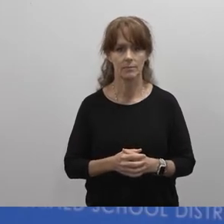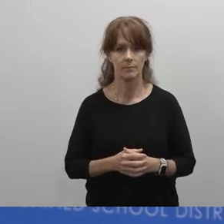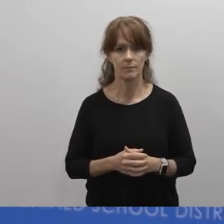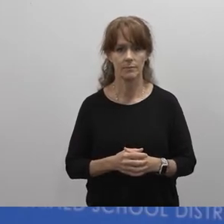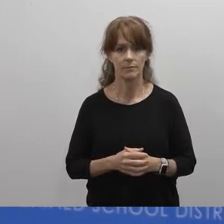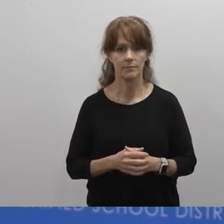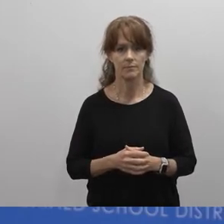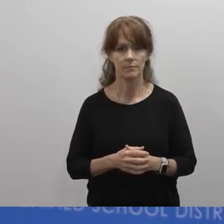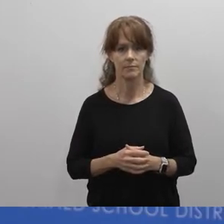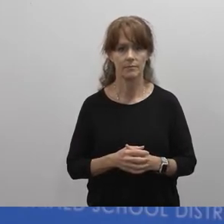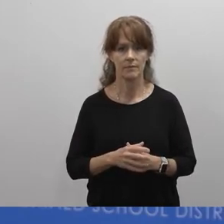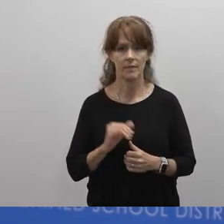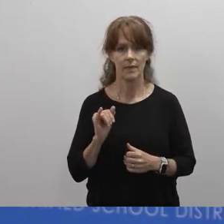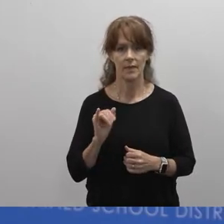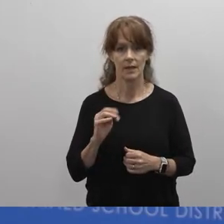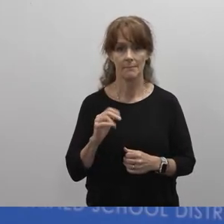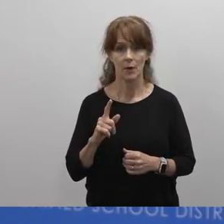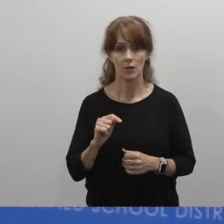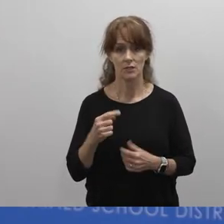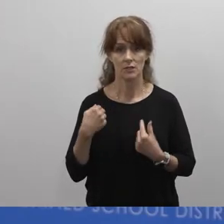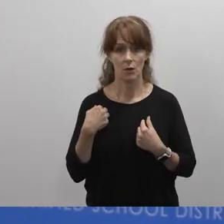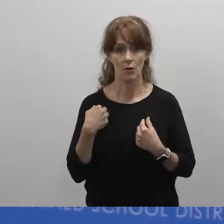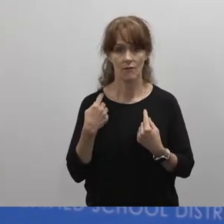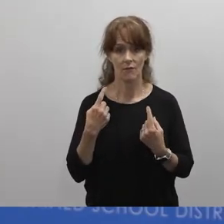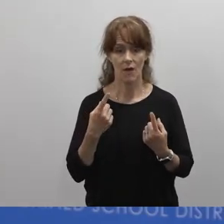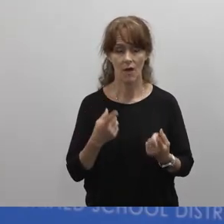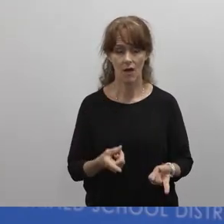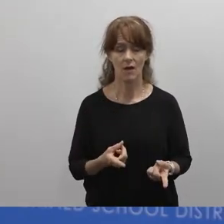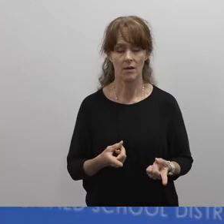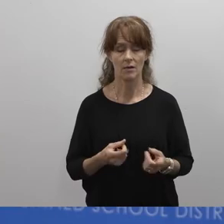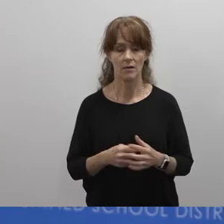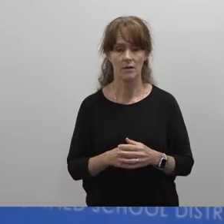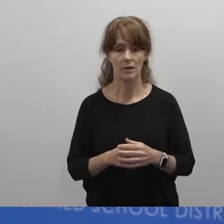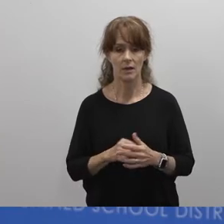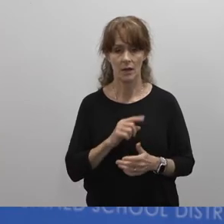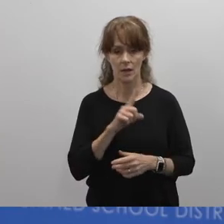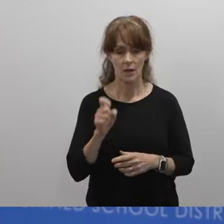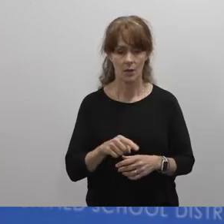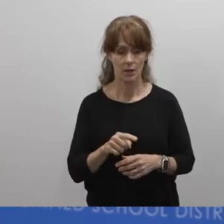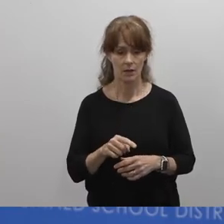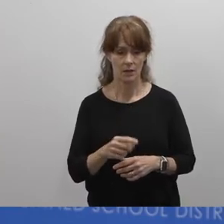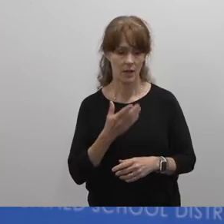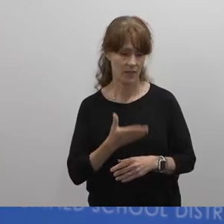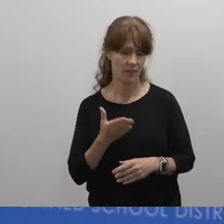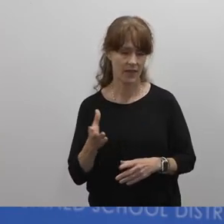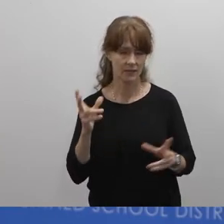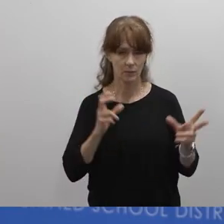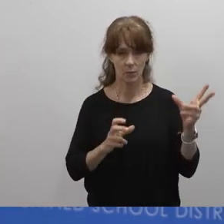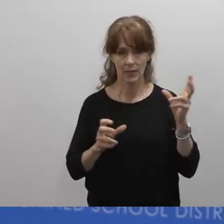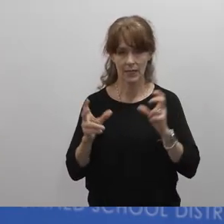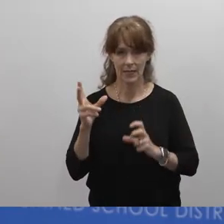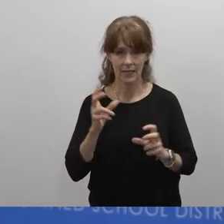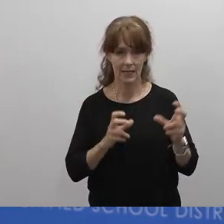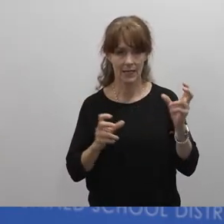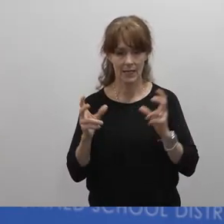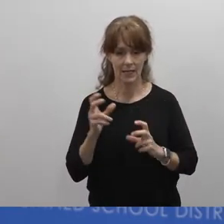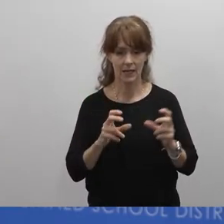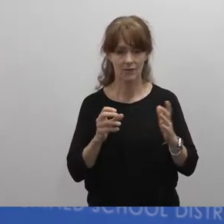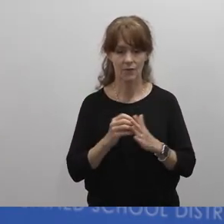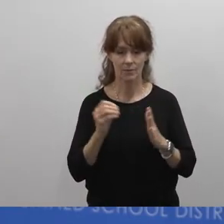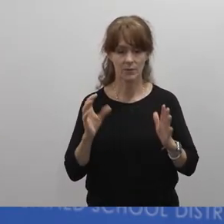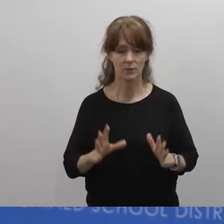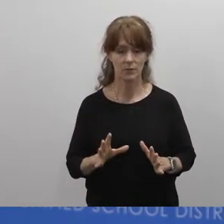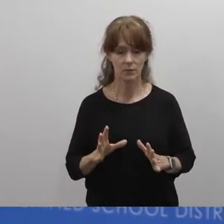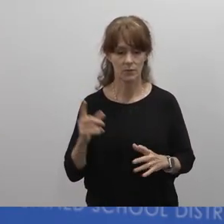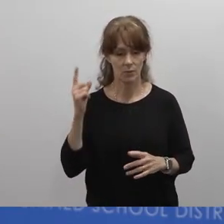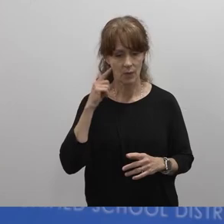the input that we have so far, right? That these are, question three, these are things that we hear from, we've heard from our students, we